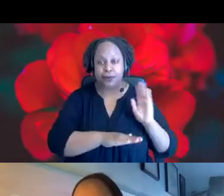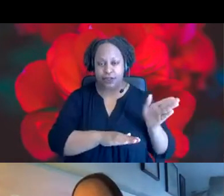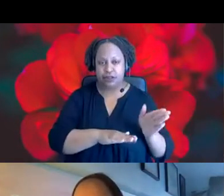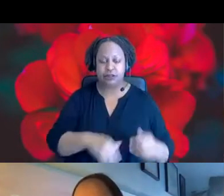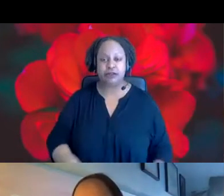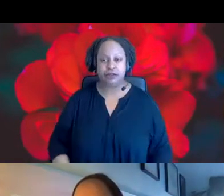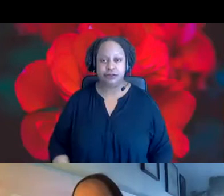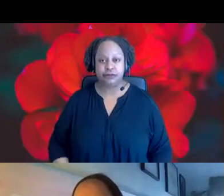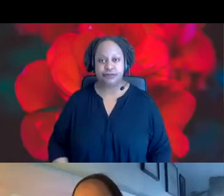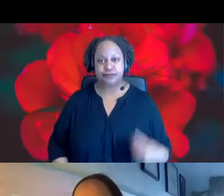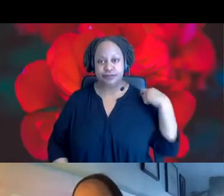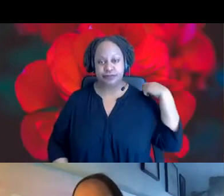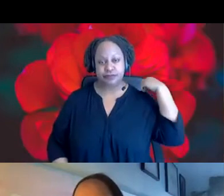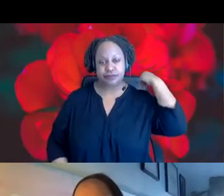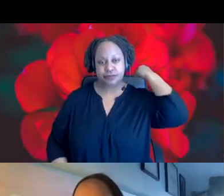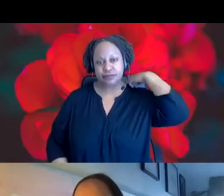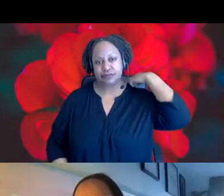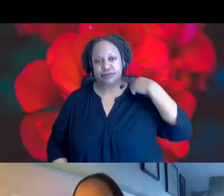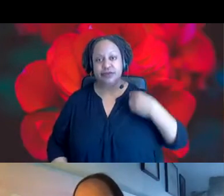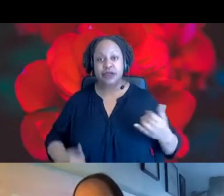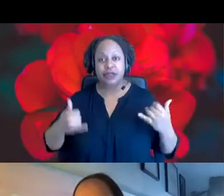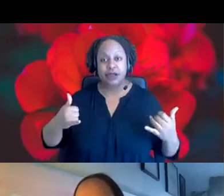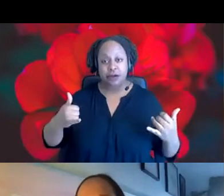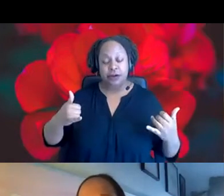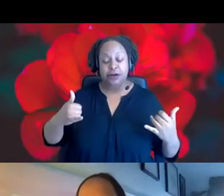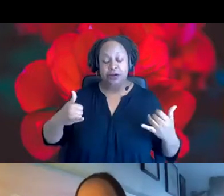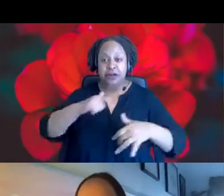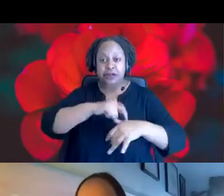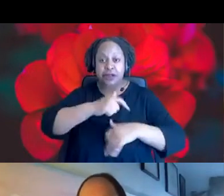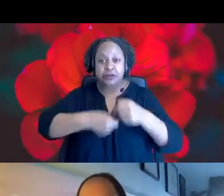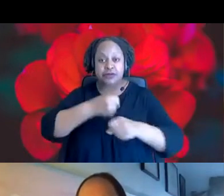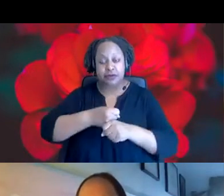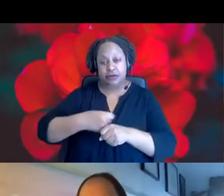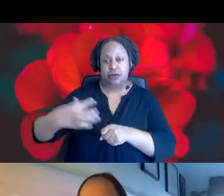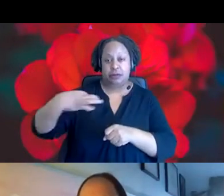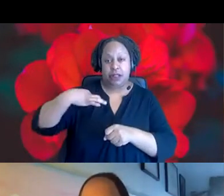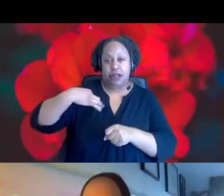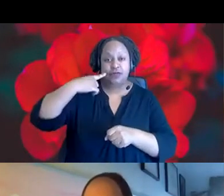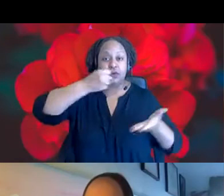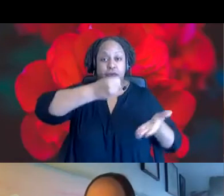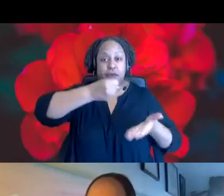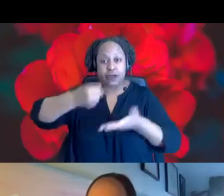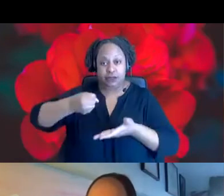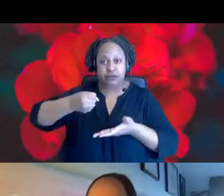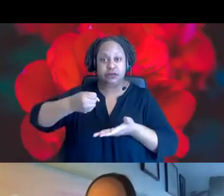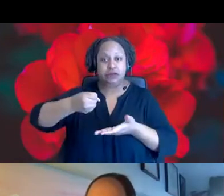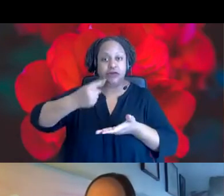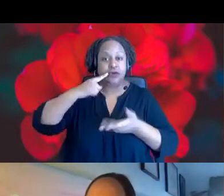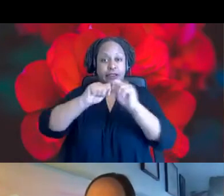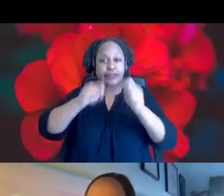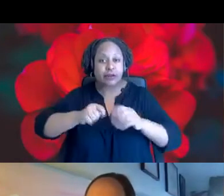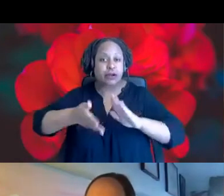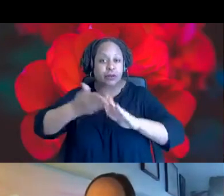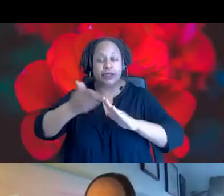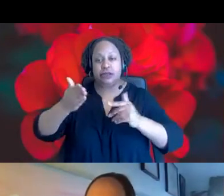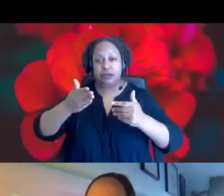also theater operation grant season. And we have to plan something for next year. And